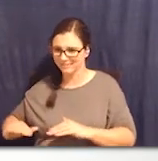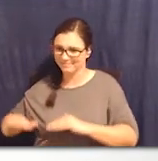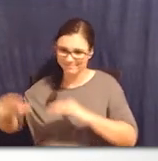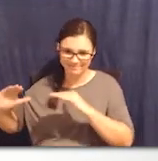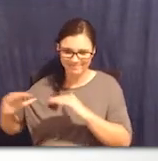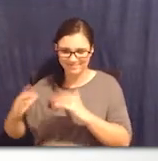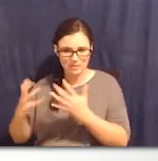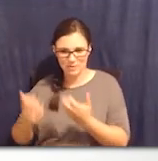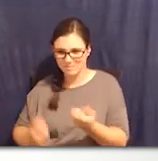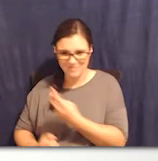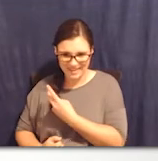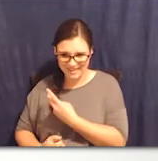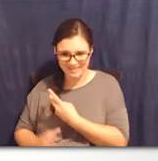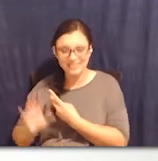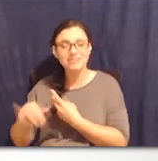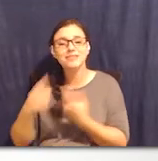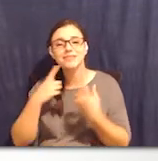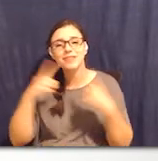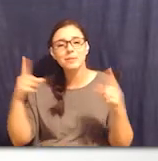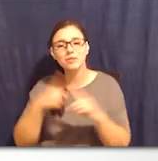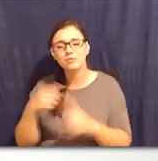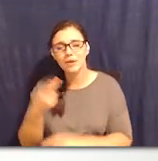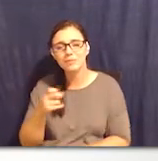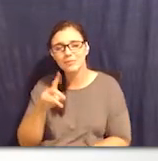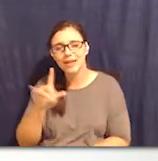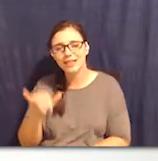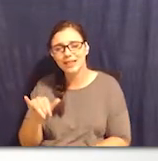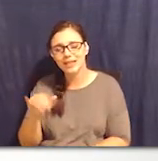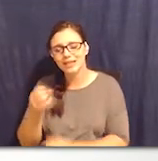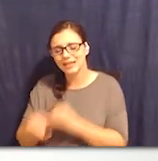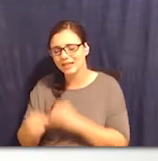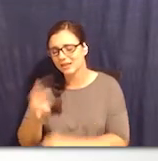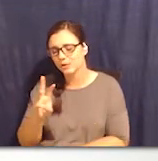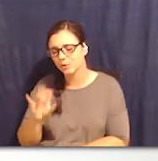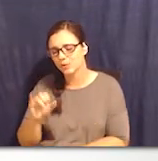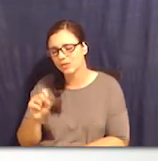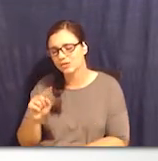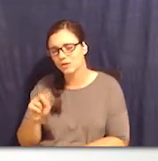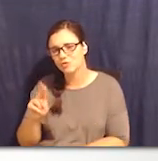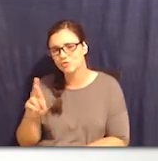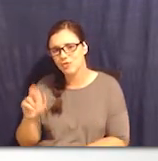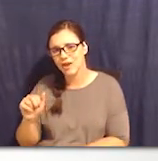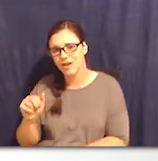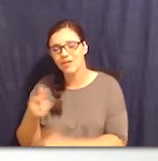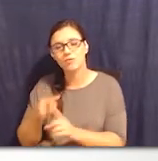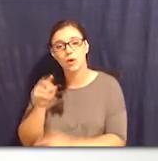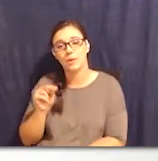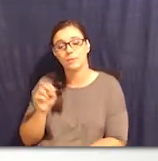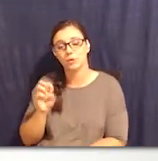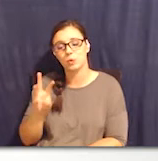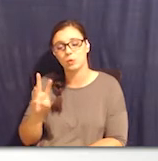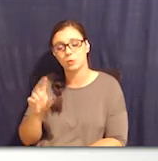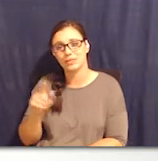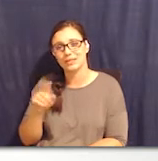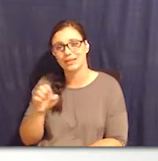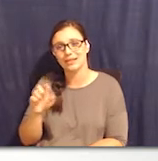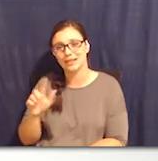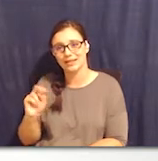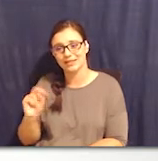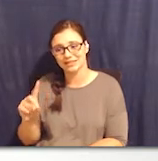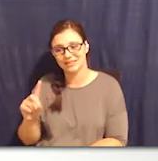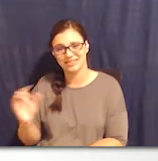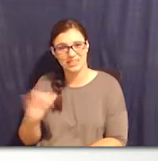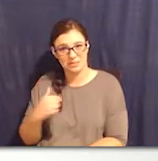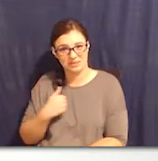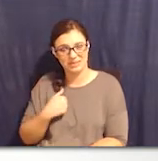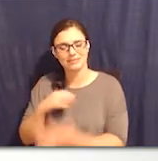return back to childhood. And it was made famous by Hayley Westenra, a New Zealand